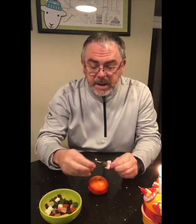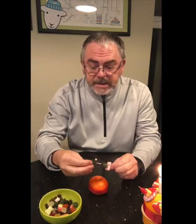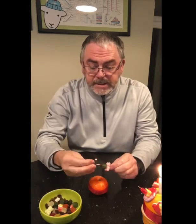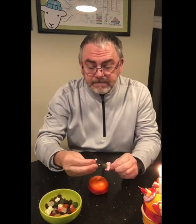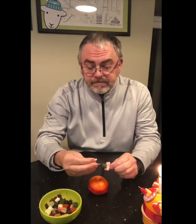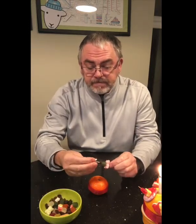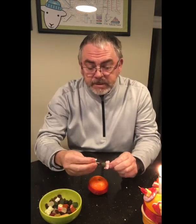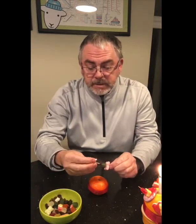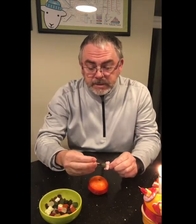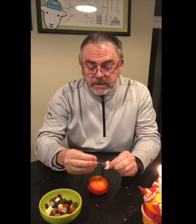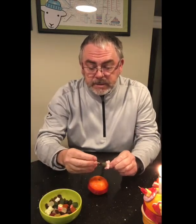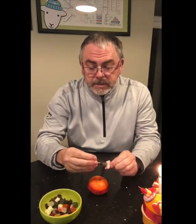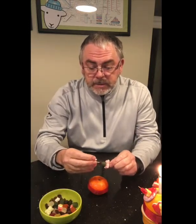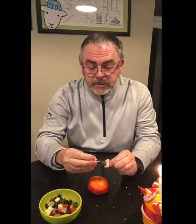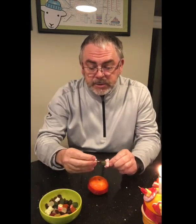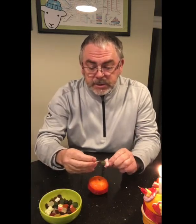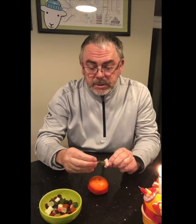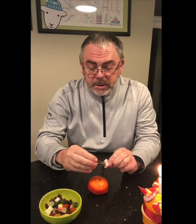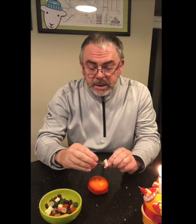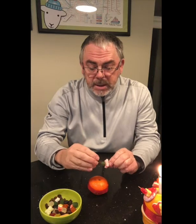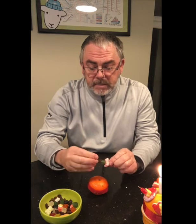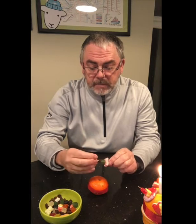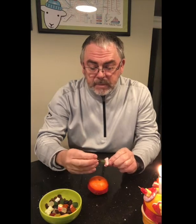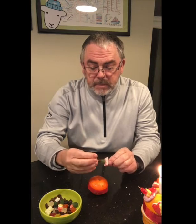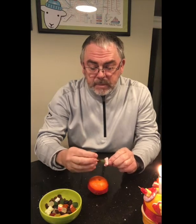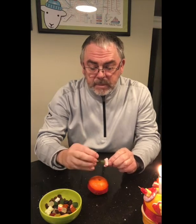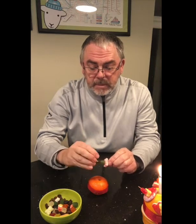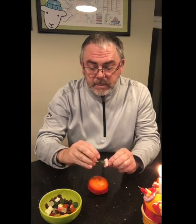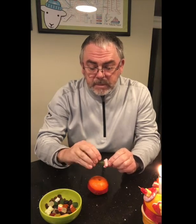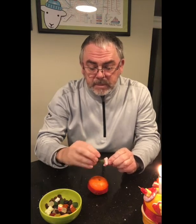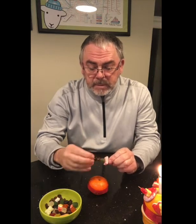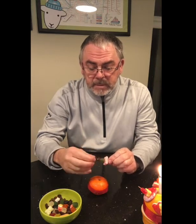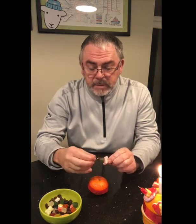on the end, just like that.